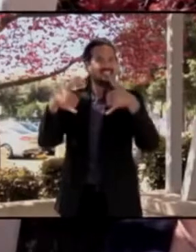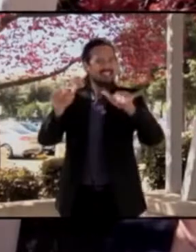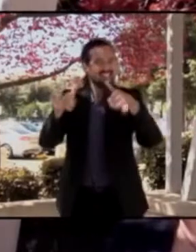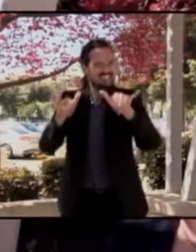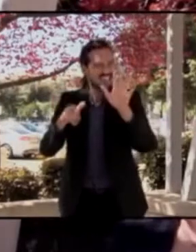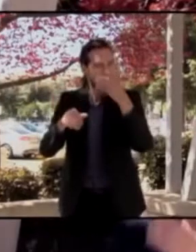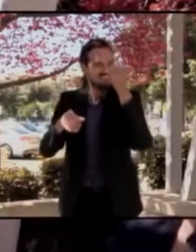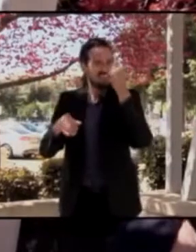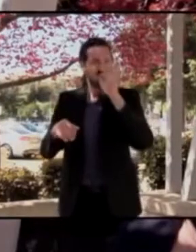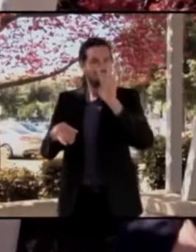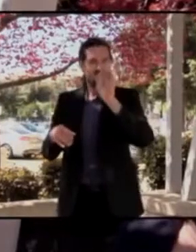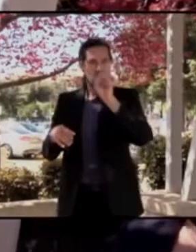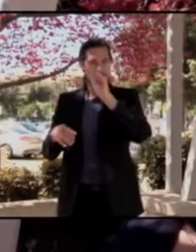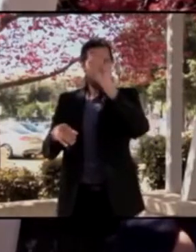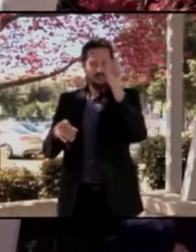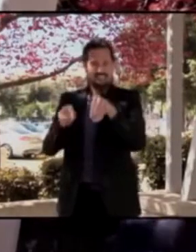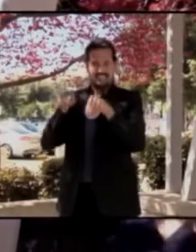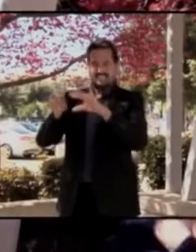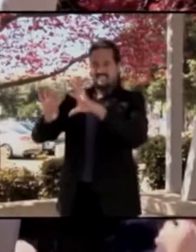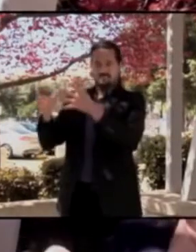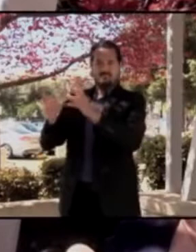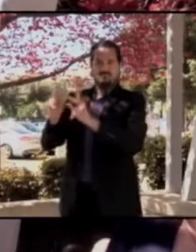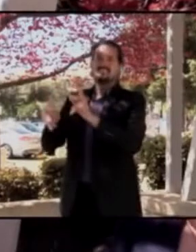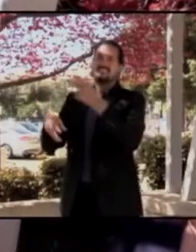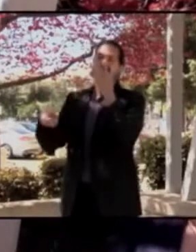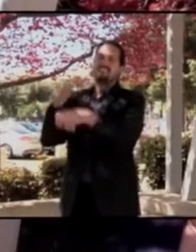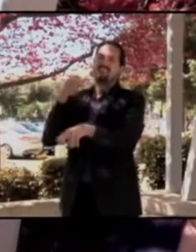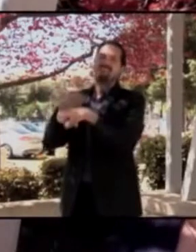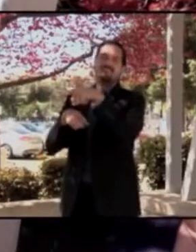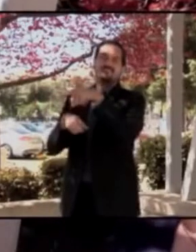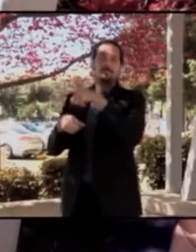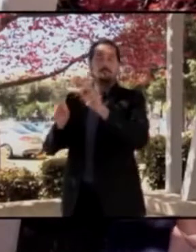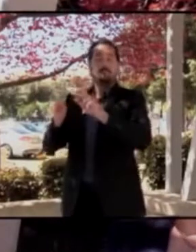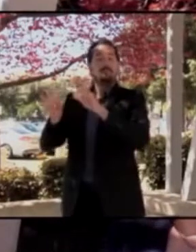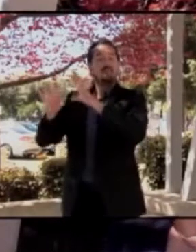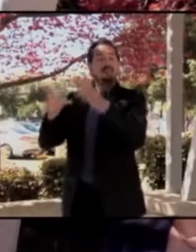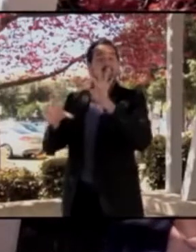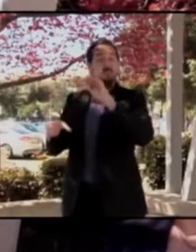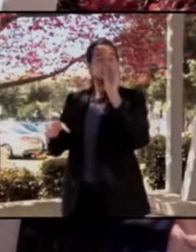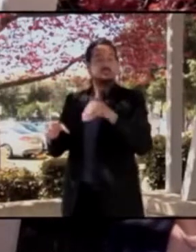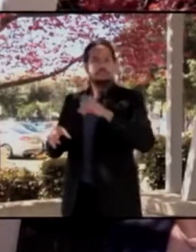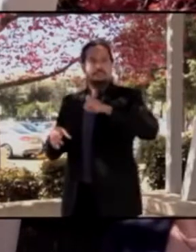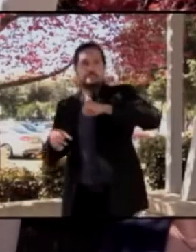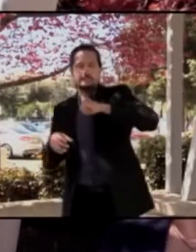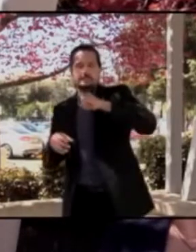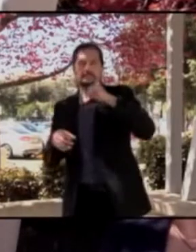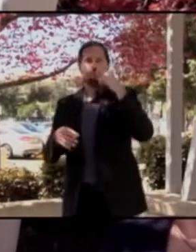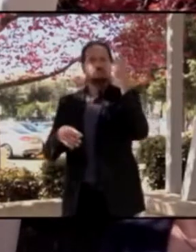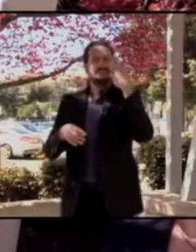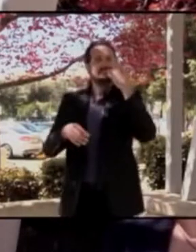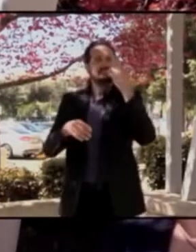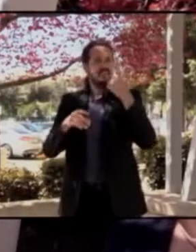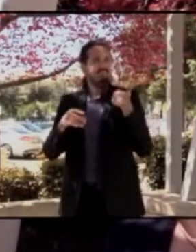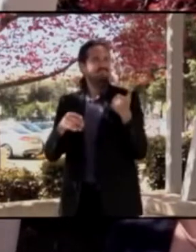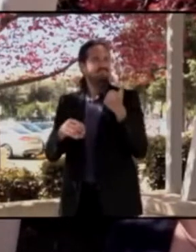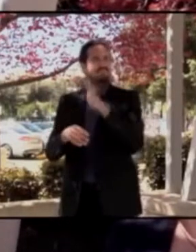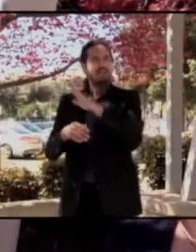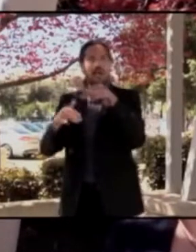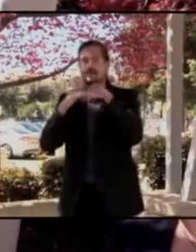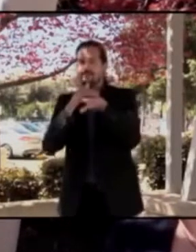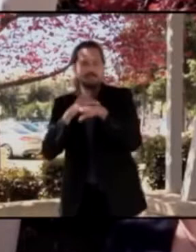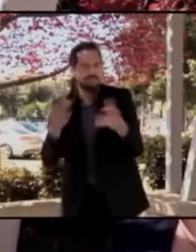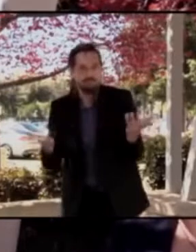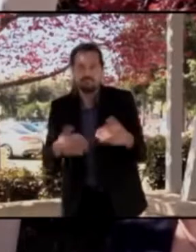about getting vaccine. People are worried for various reasons. People also have issues with access to getting the vaccine